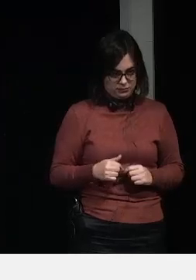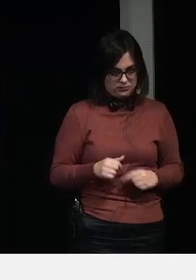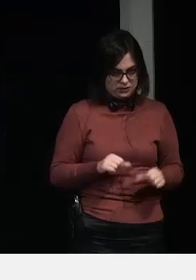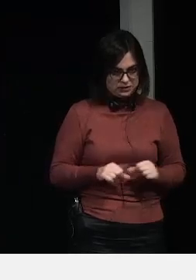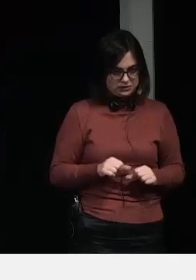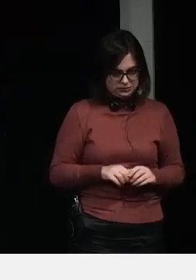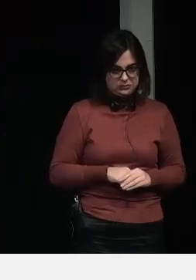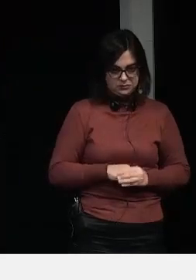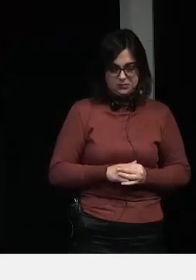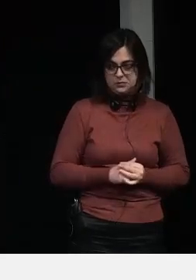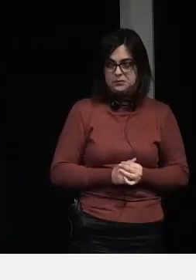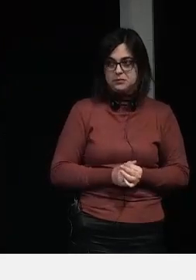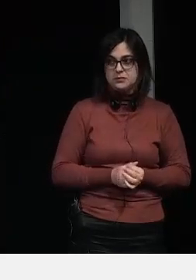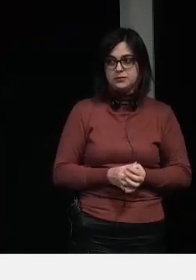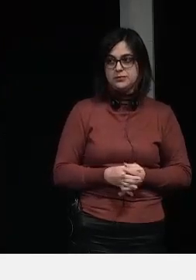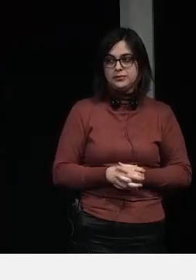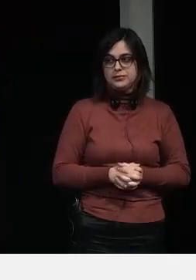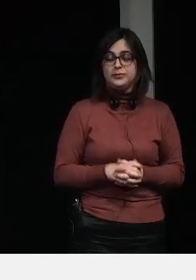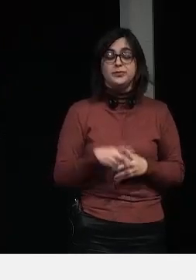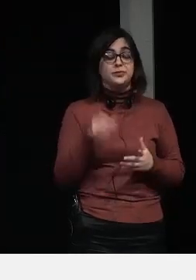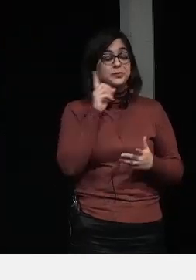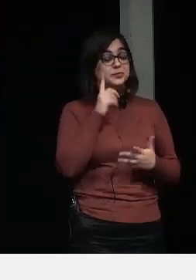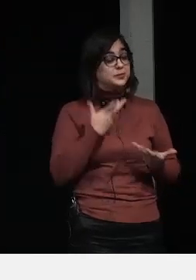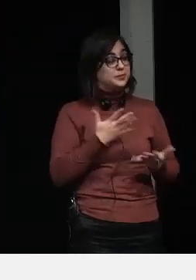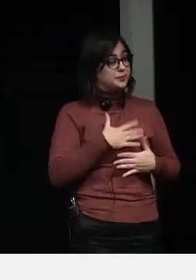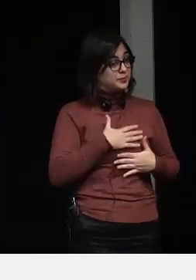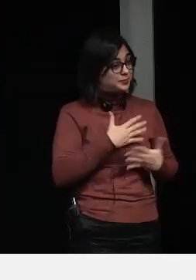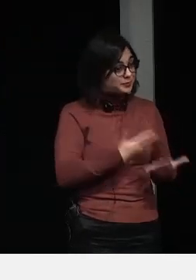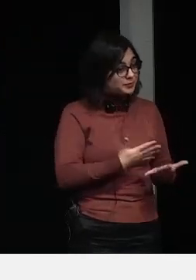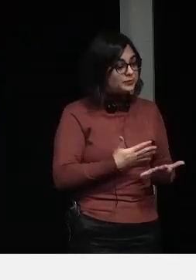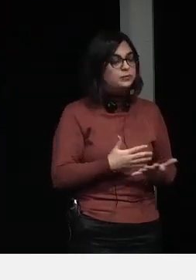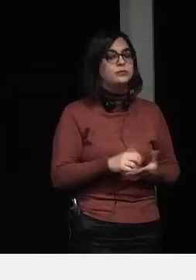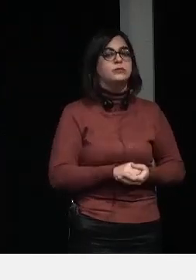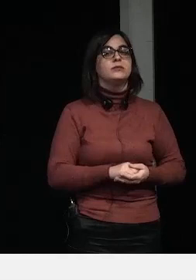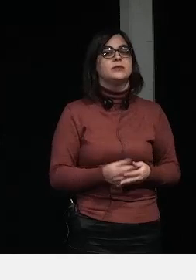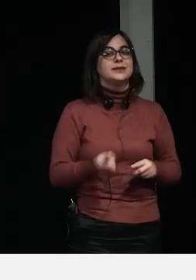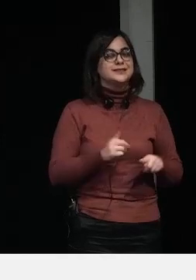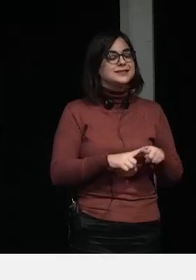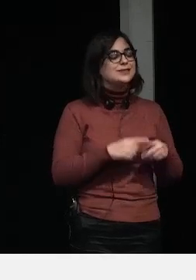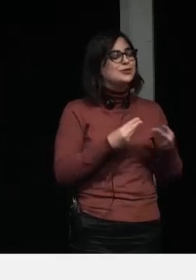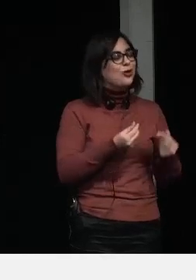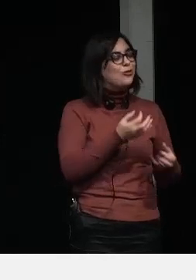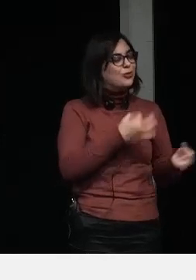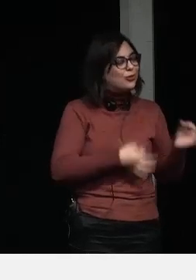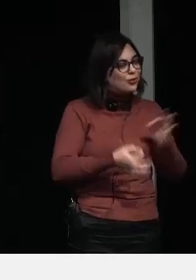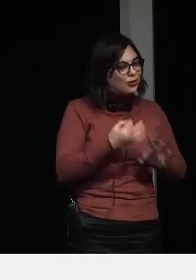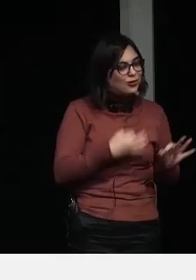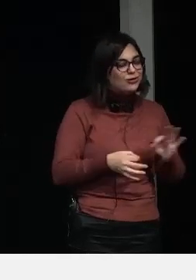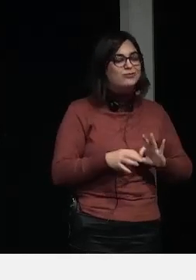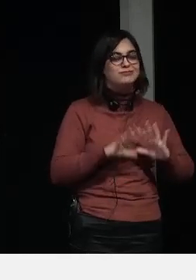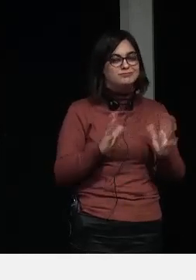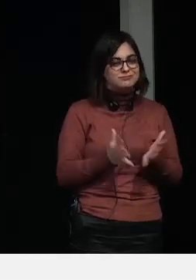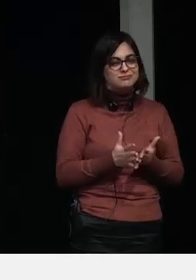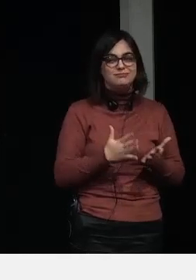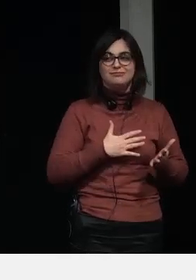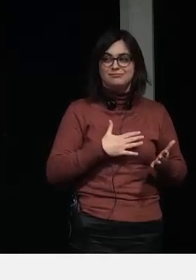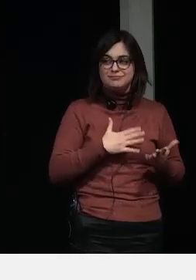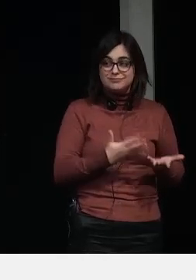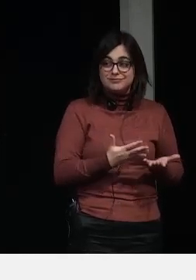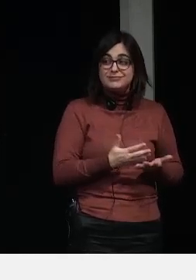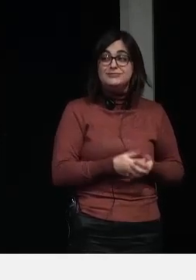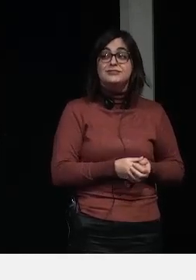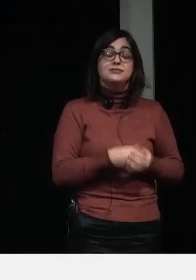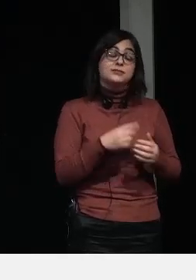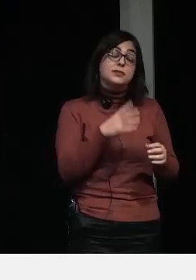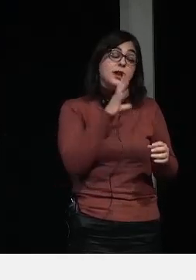Thank you very much, Giovanna. And there's more than just depositing knowledge, it's also sharing it. And Giovanna is giving a masterclass later today, so it's